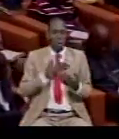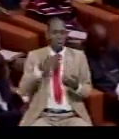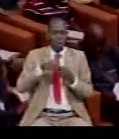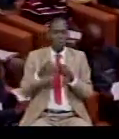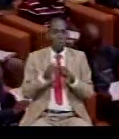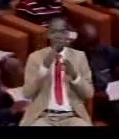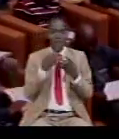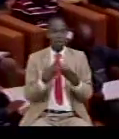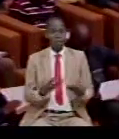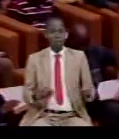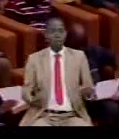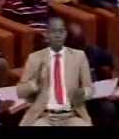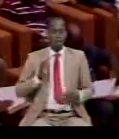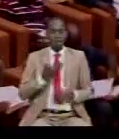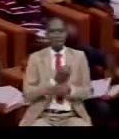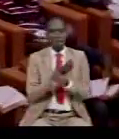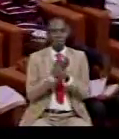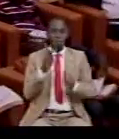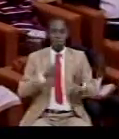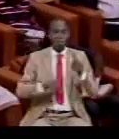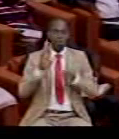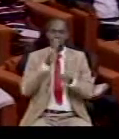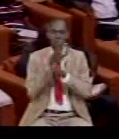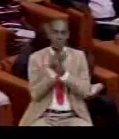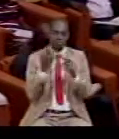Our people will be delivered tonight.